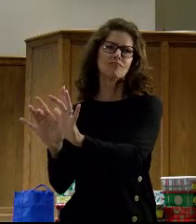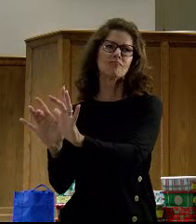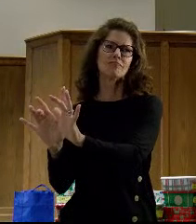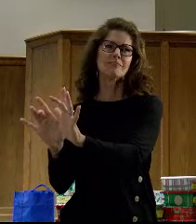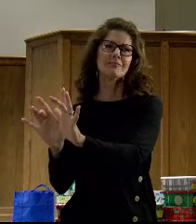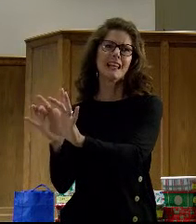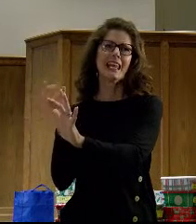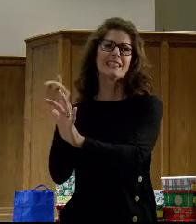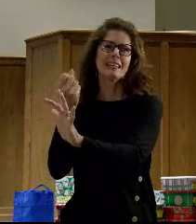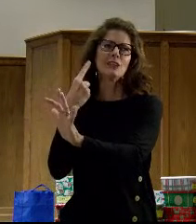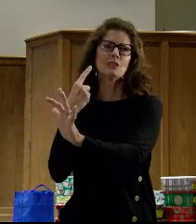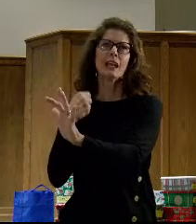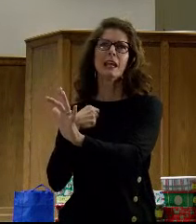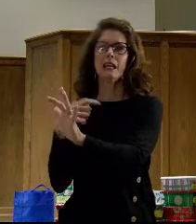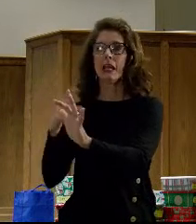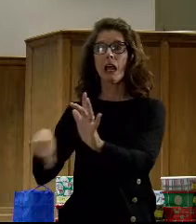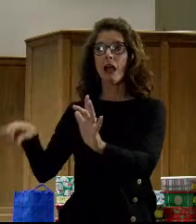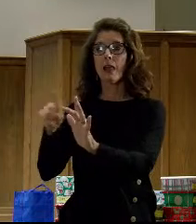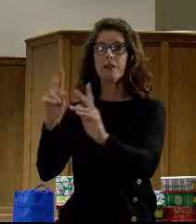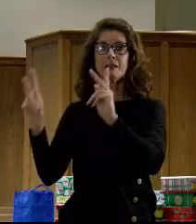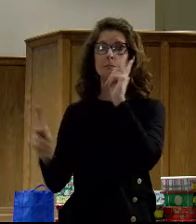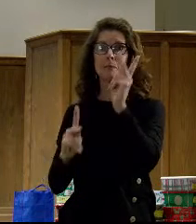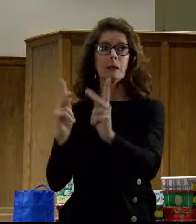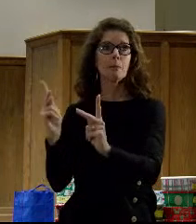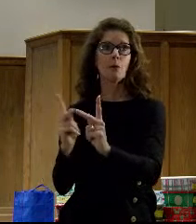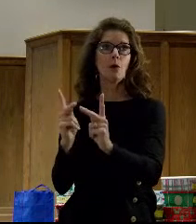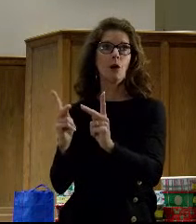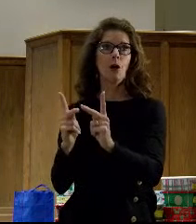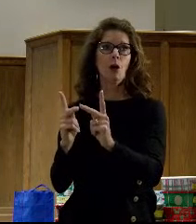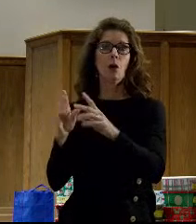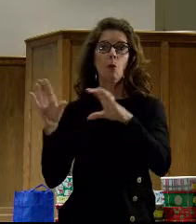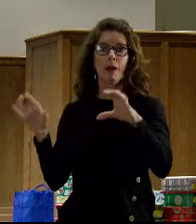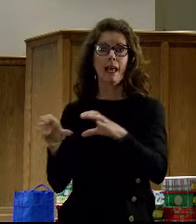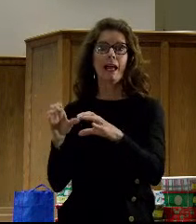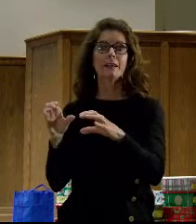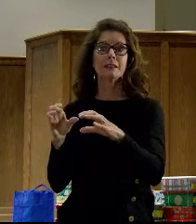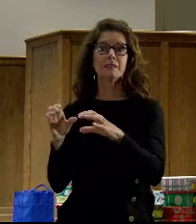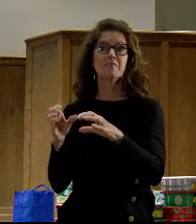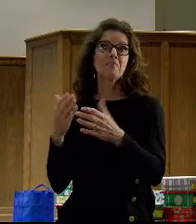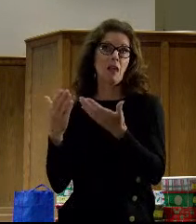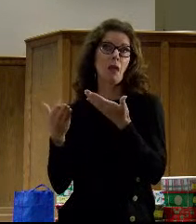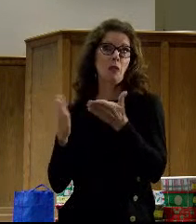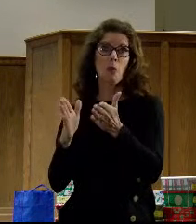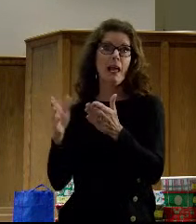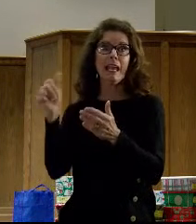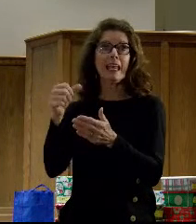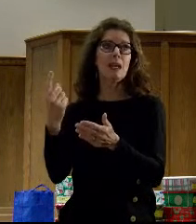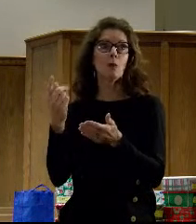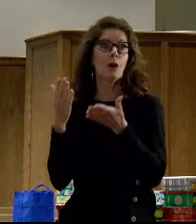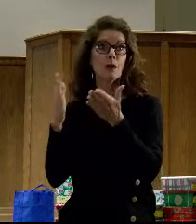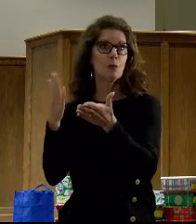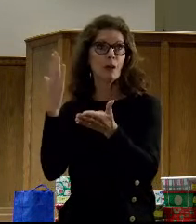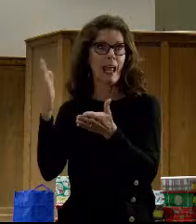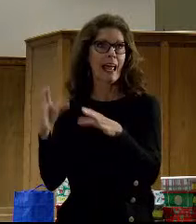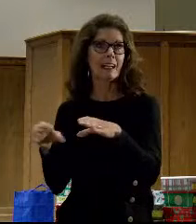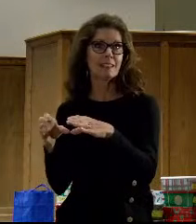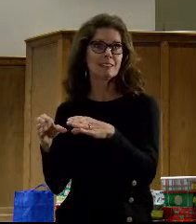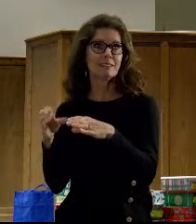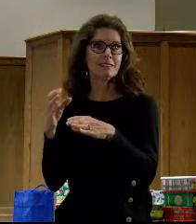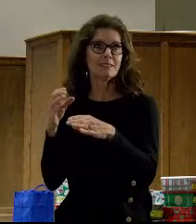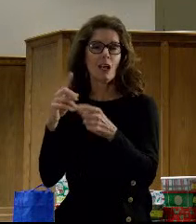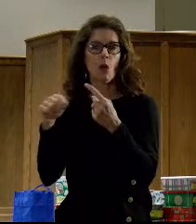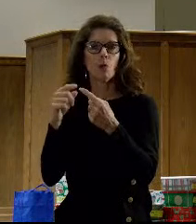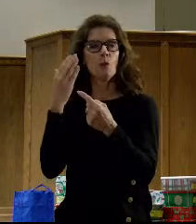are acting as anybody would act that doesn't know the full story. And so he gives them